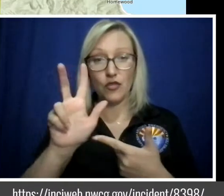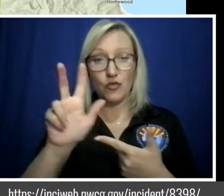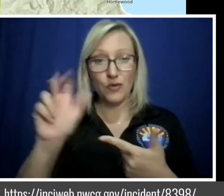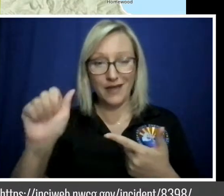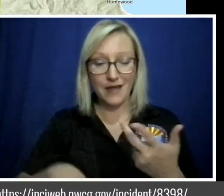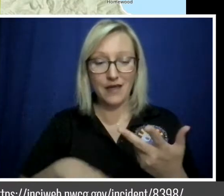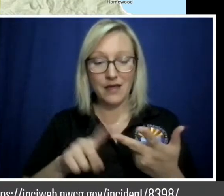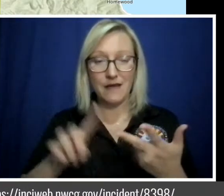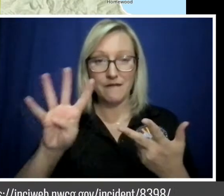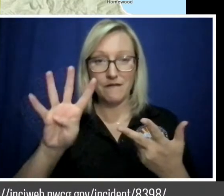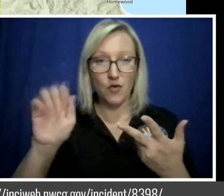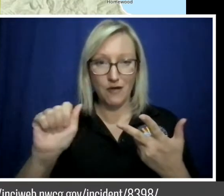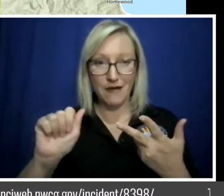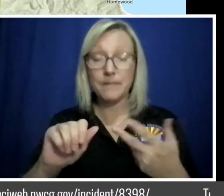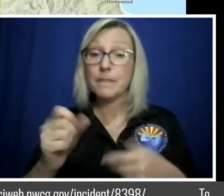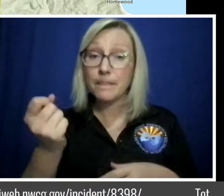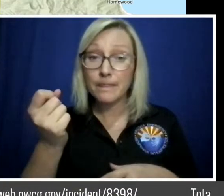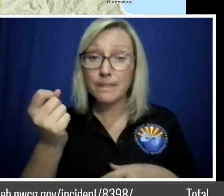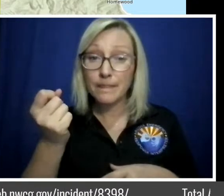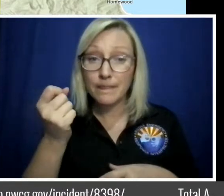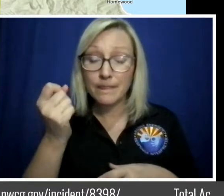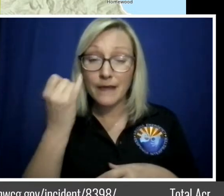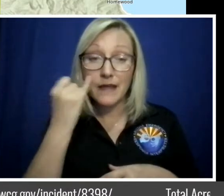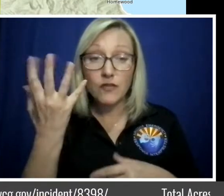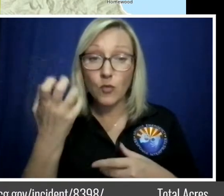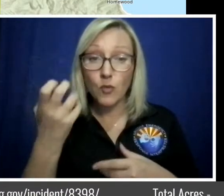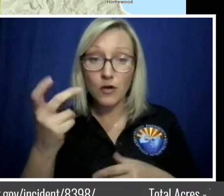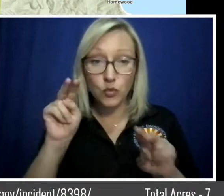to refer to this map, go to our social media posts or